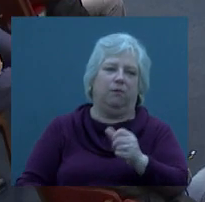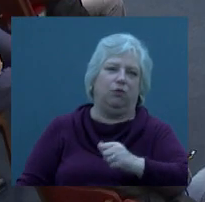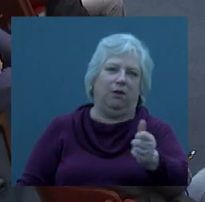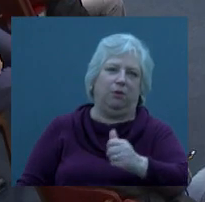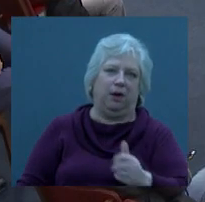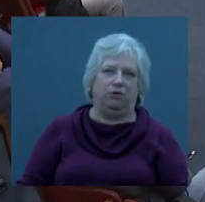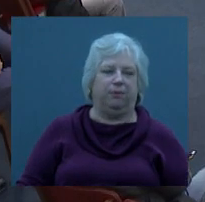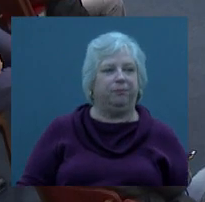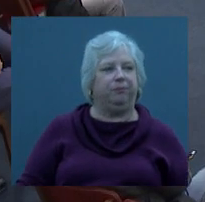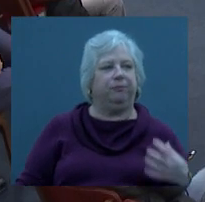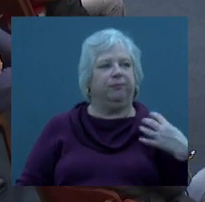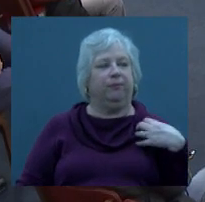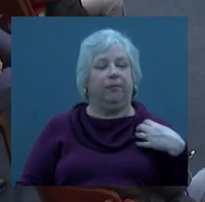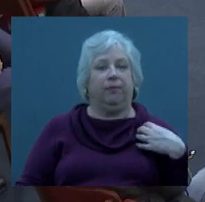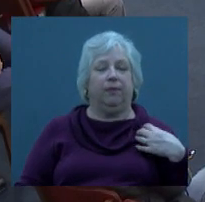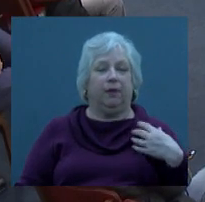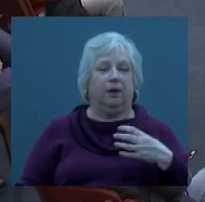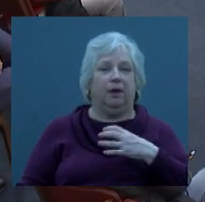Commissioner Brock, did you have any comments?